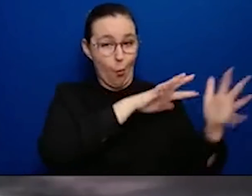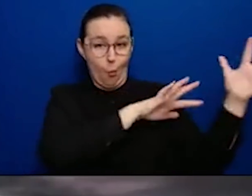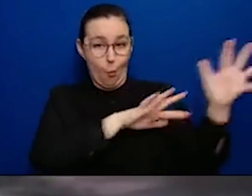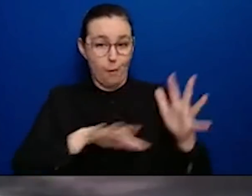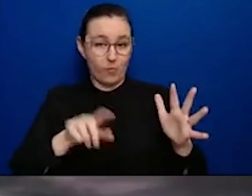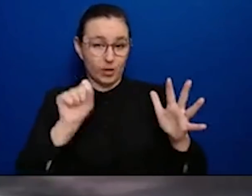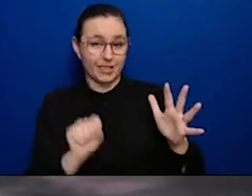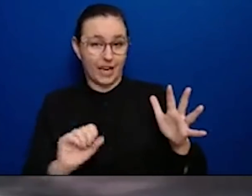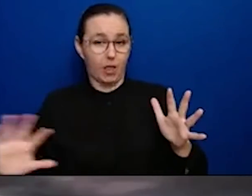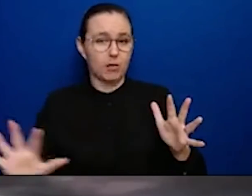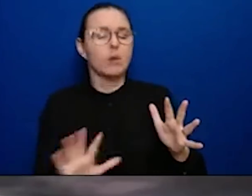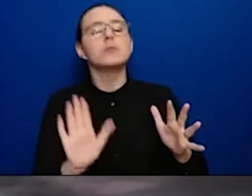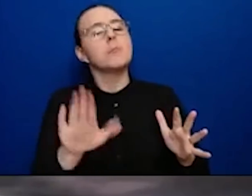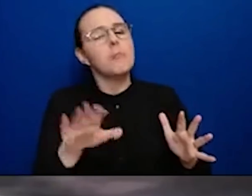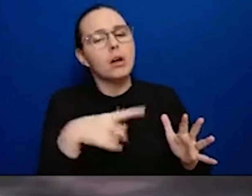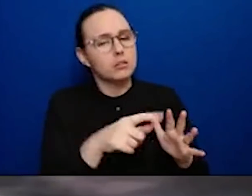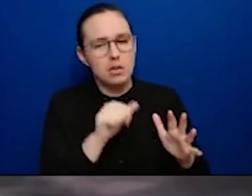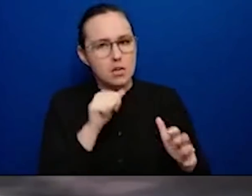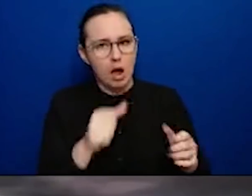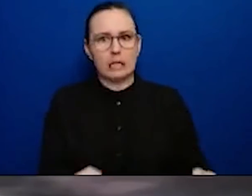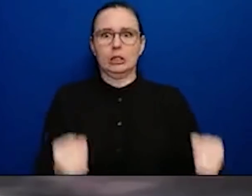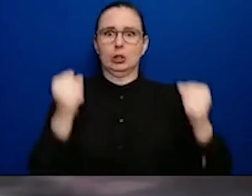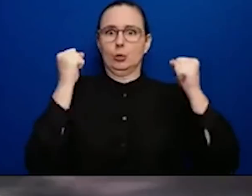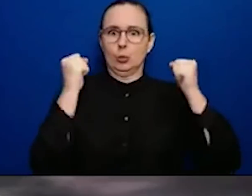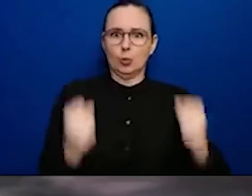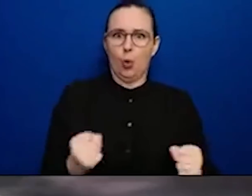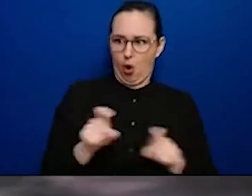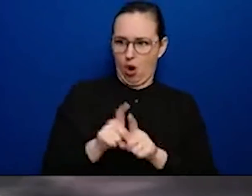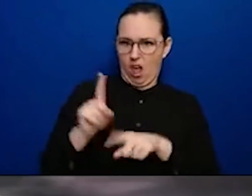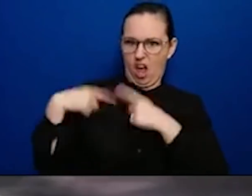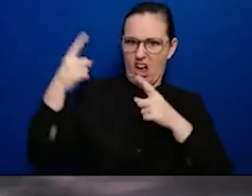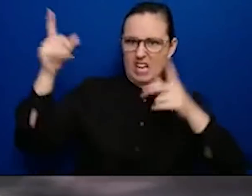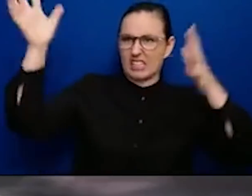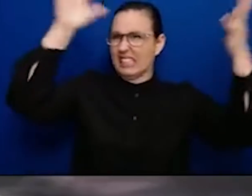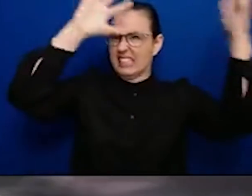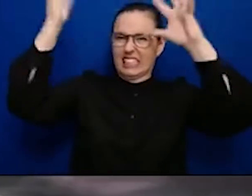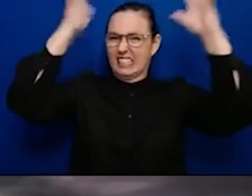should come this afternoon as the cold front sweeps through.